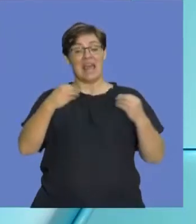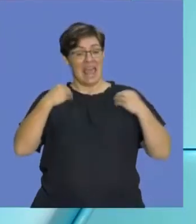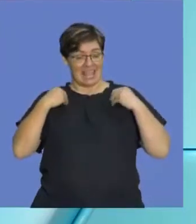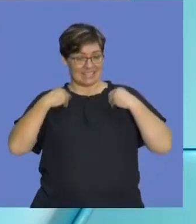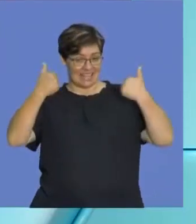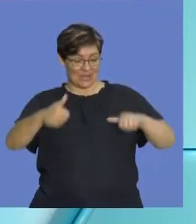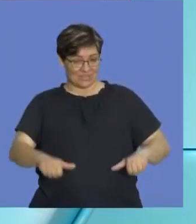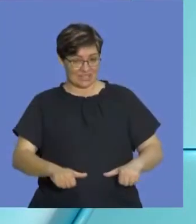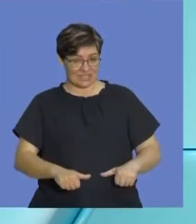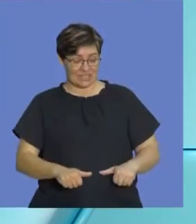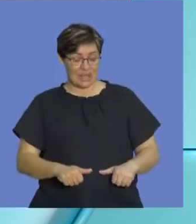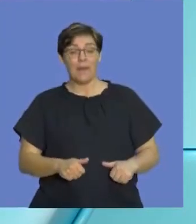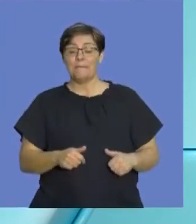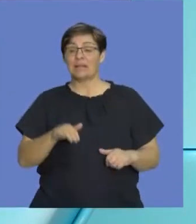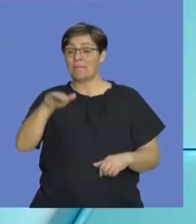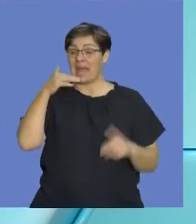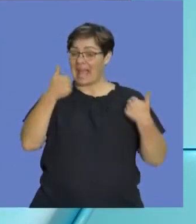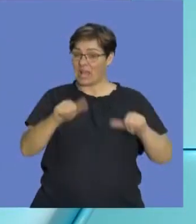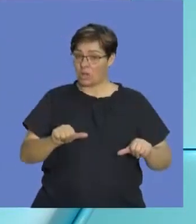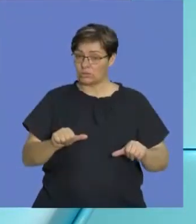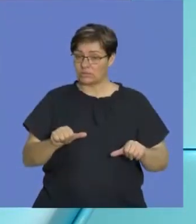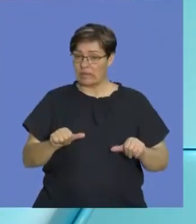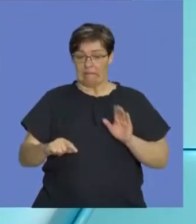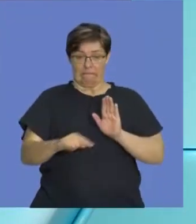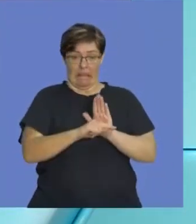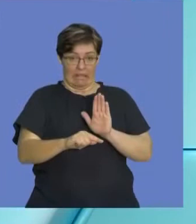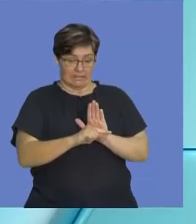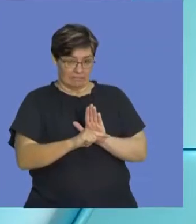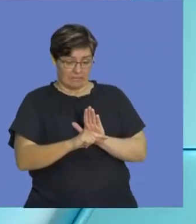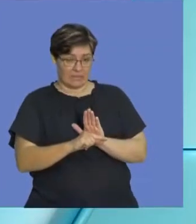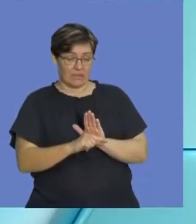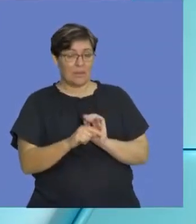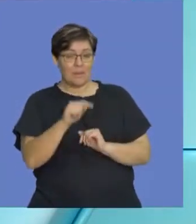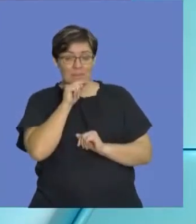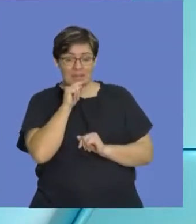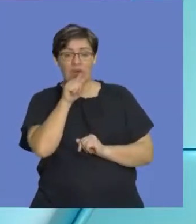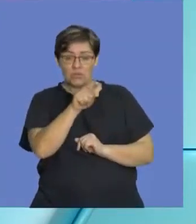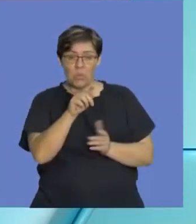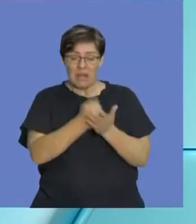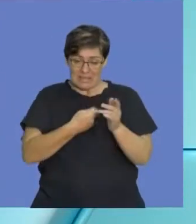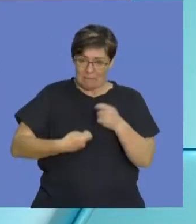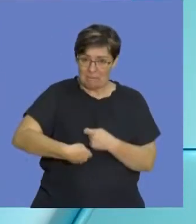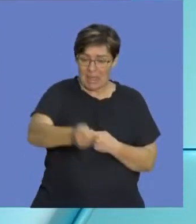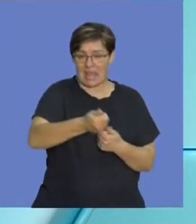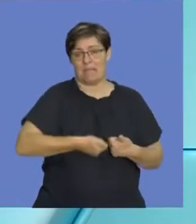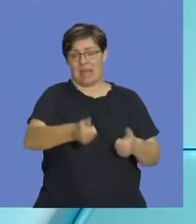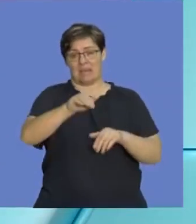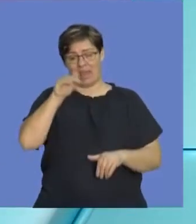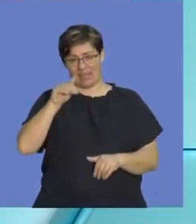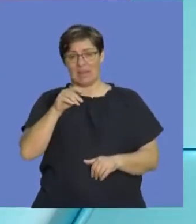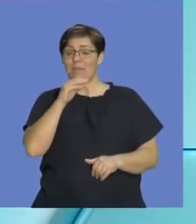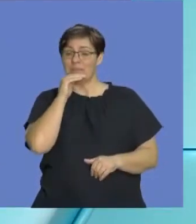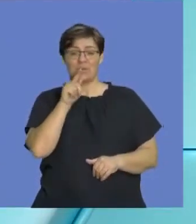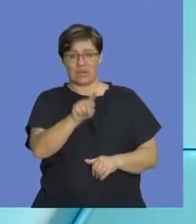asset account. But if your bank account is in overdraft, meaning you are owing the bank money, then your